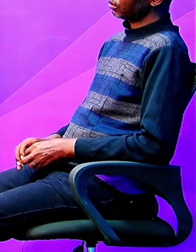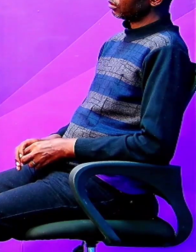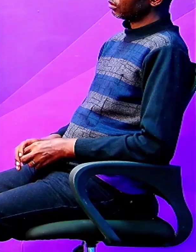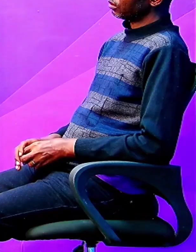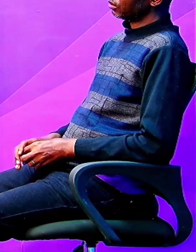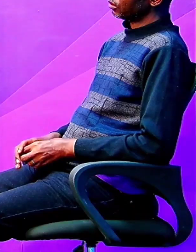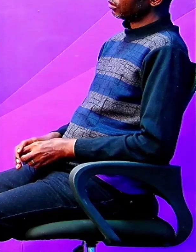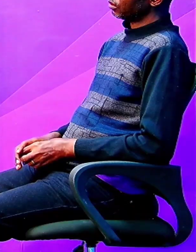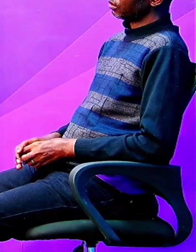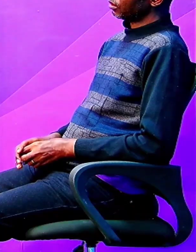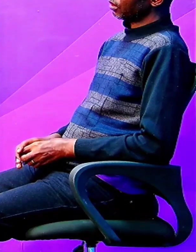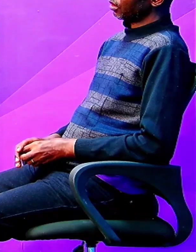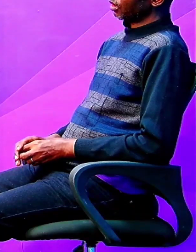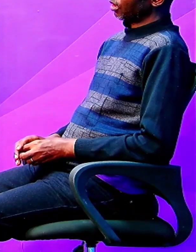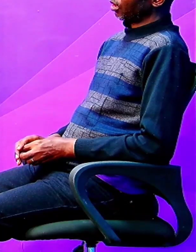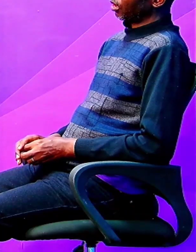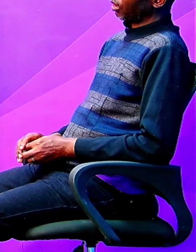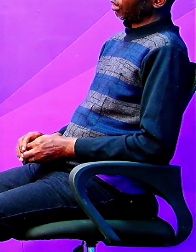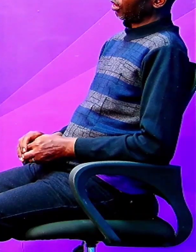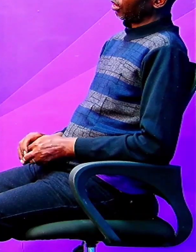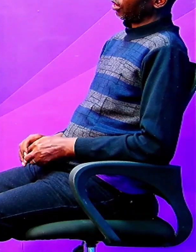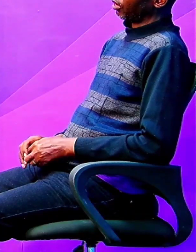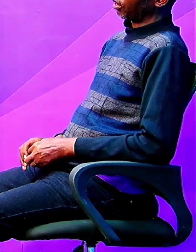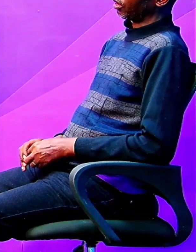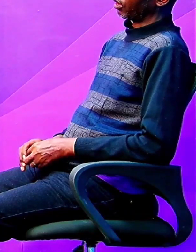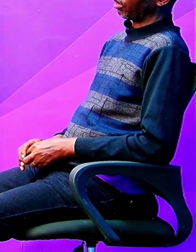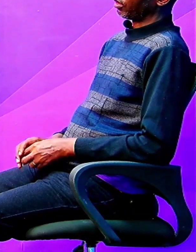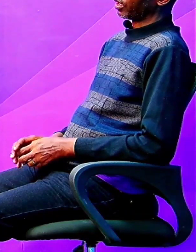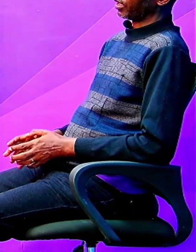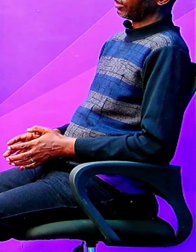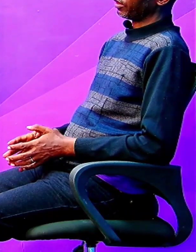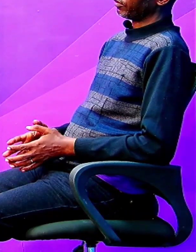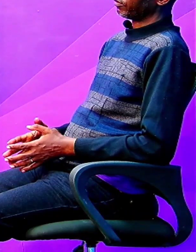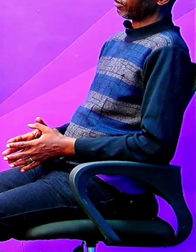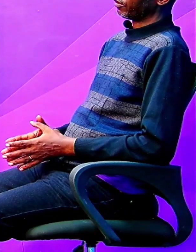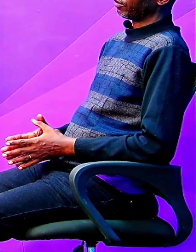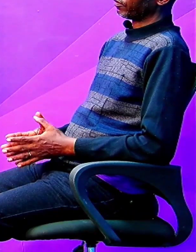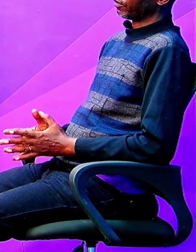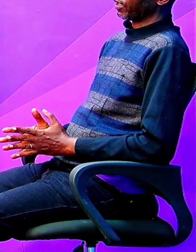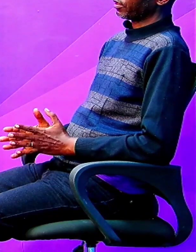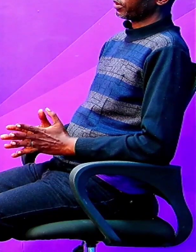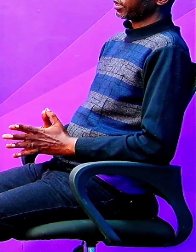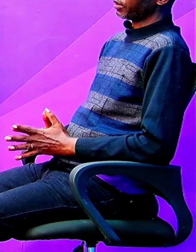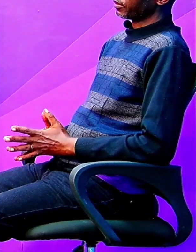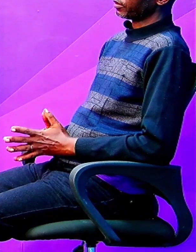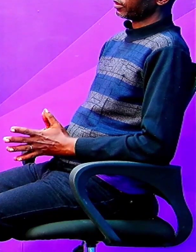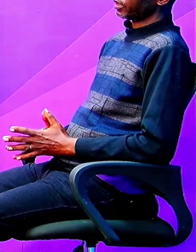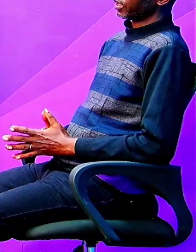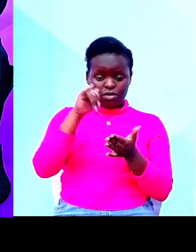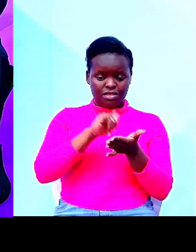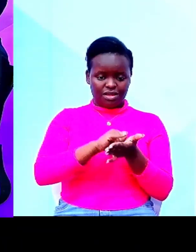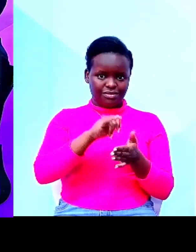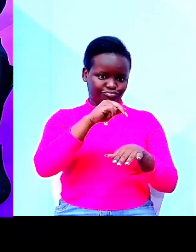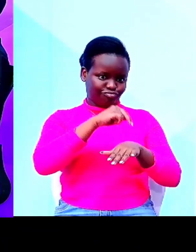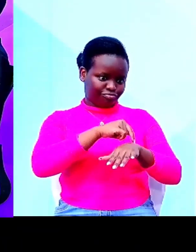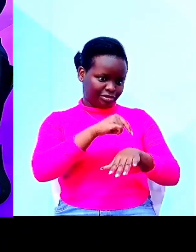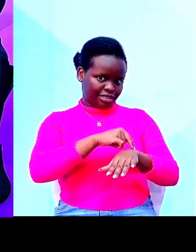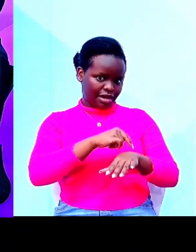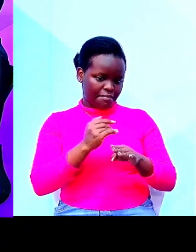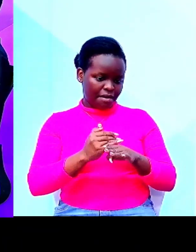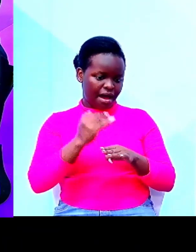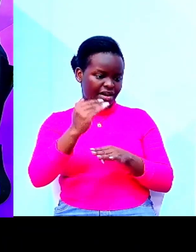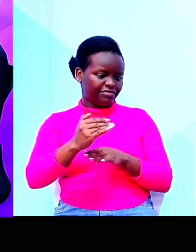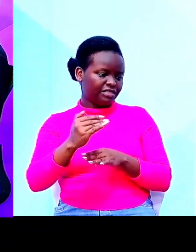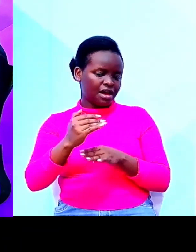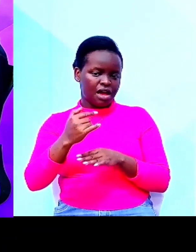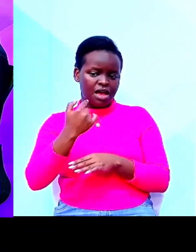So share with us your journey as someone with epilepsy. Okay, for that period,